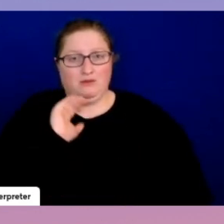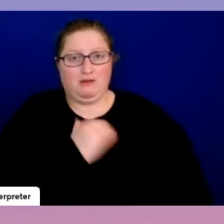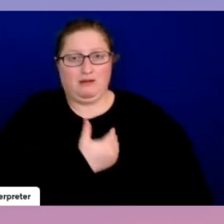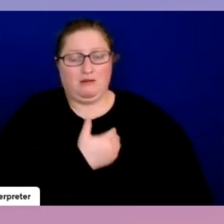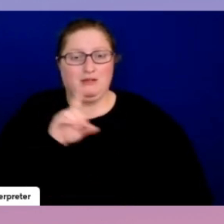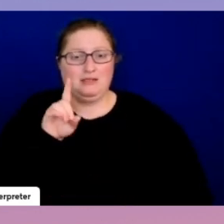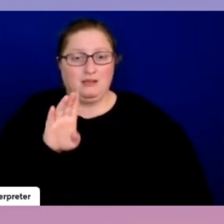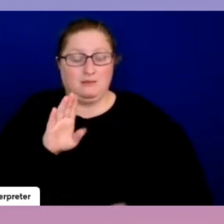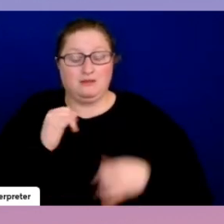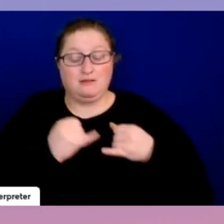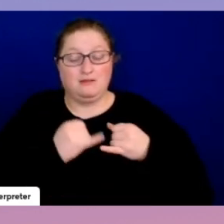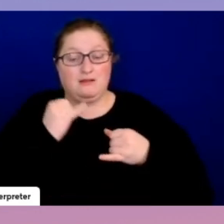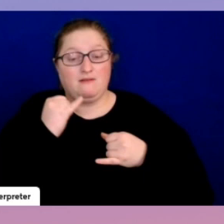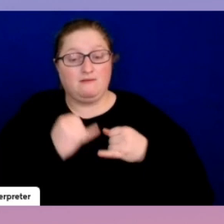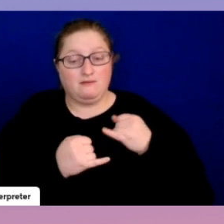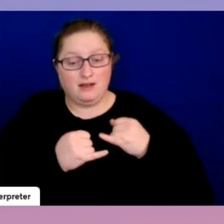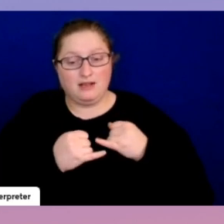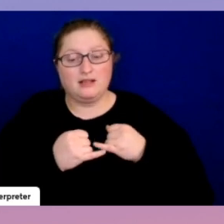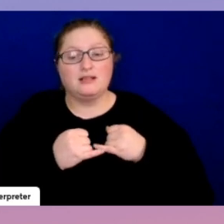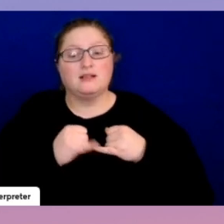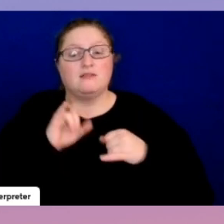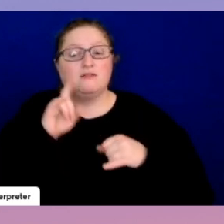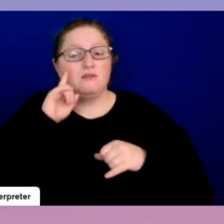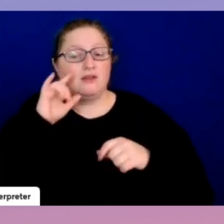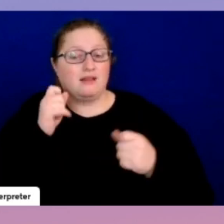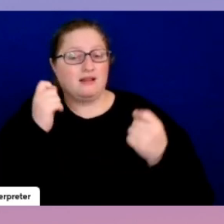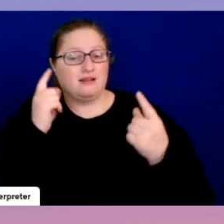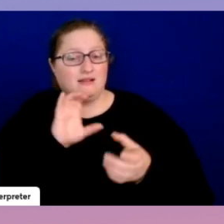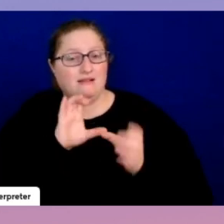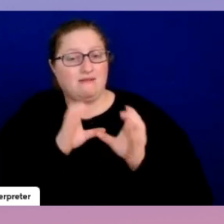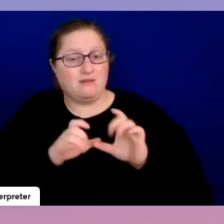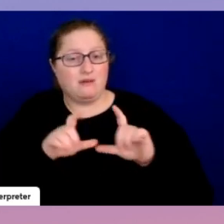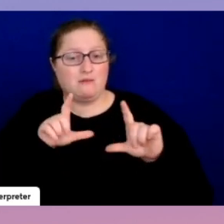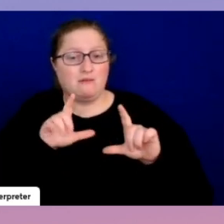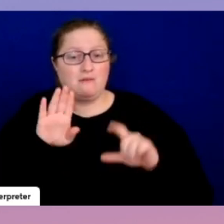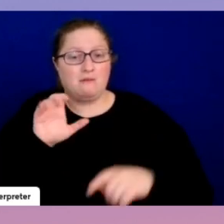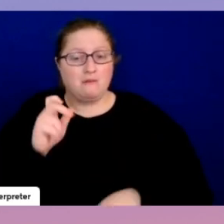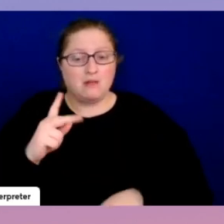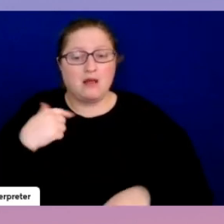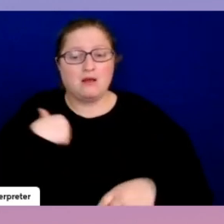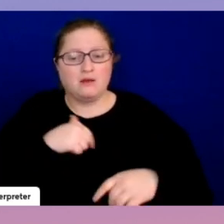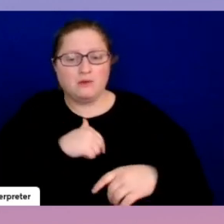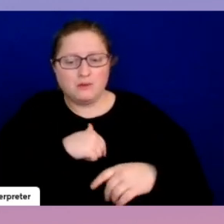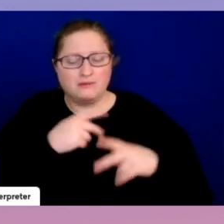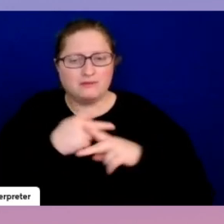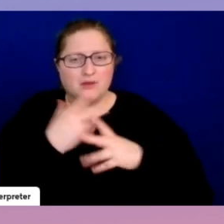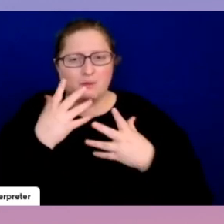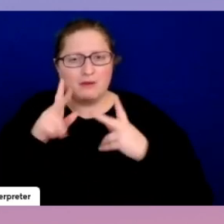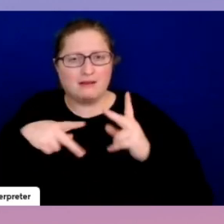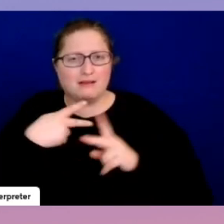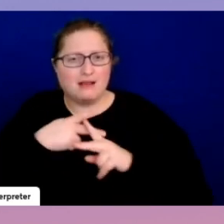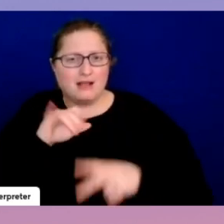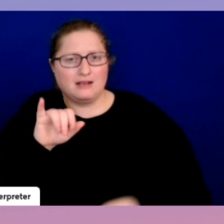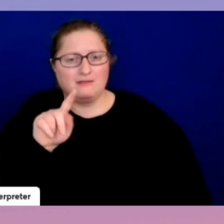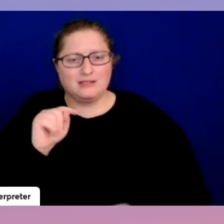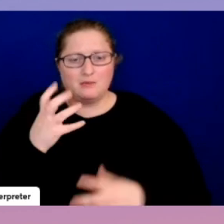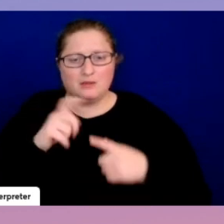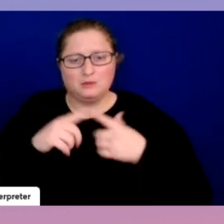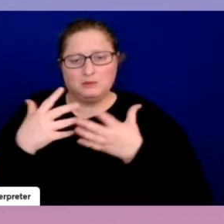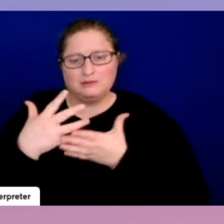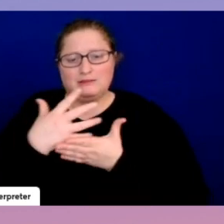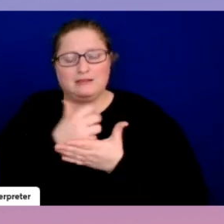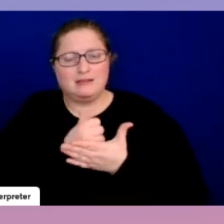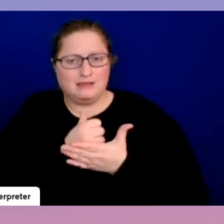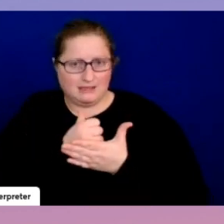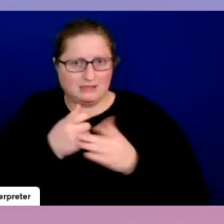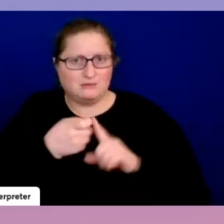finally, in the insights config block, we pass arguments for what sort of insights we would like to collect from the database, like the application